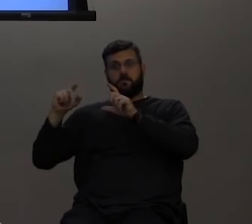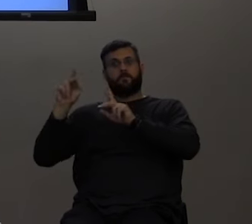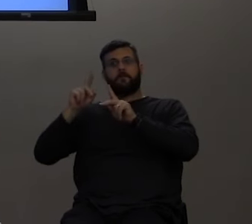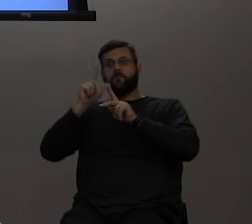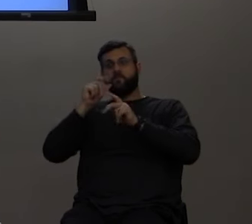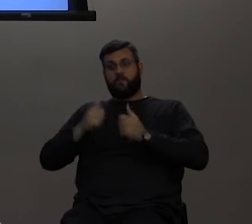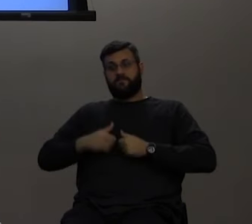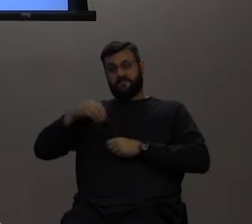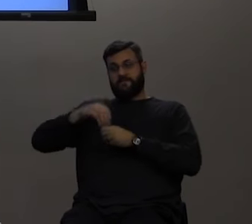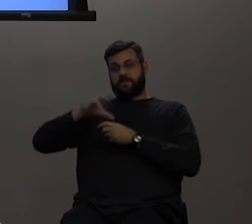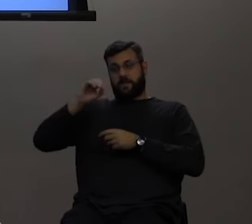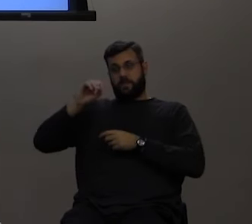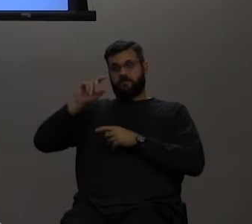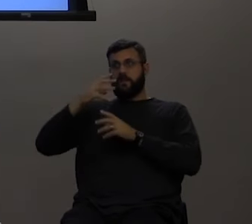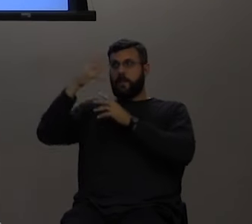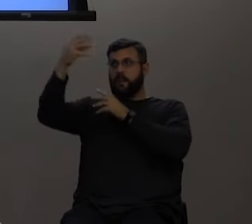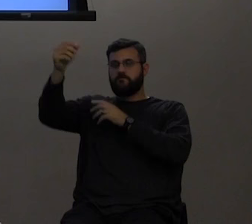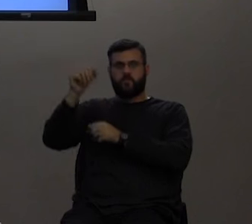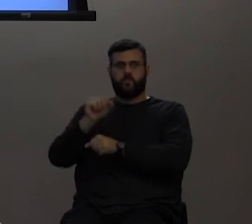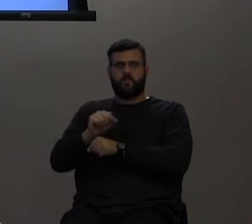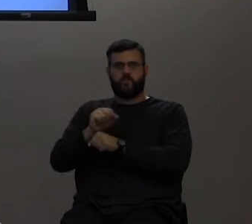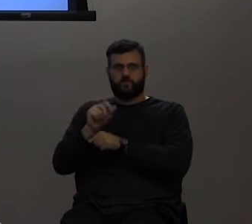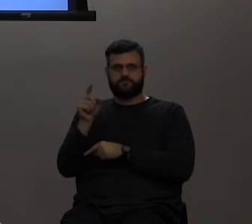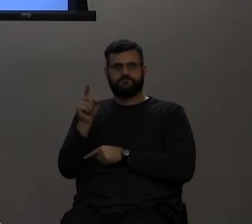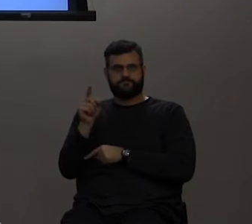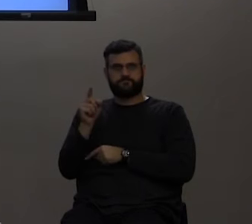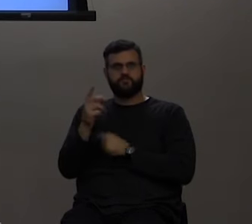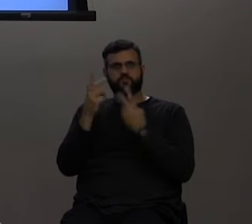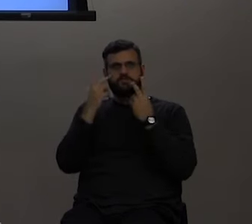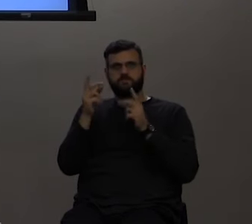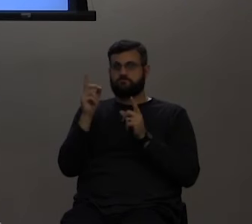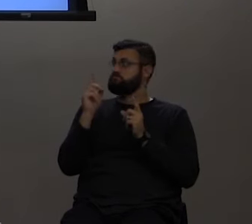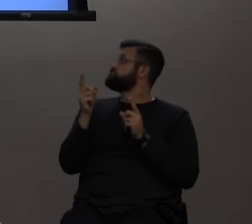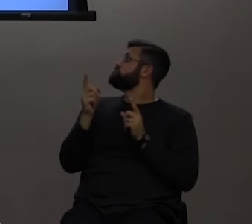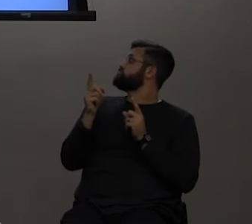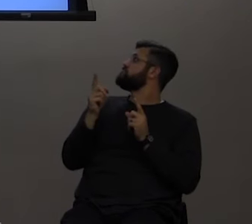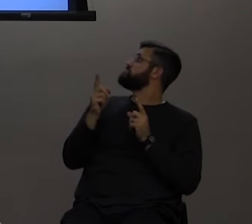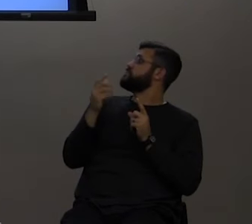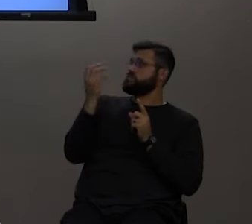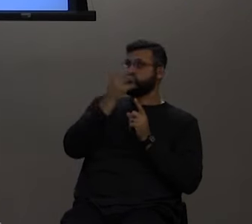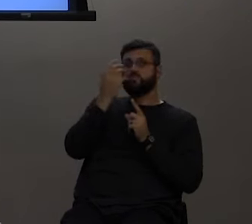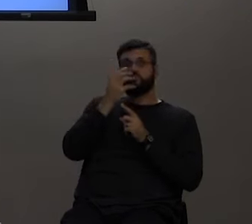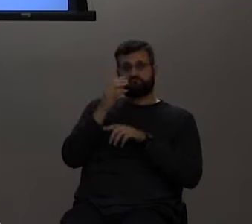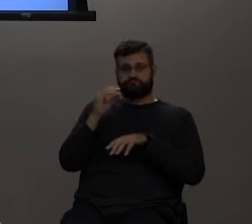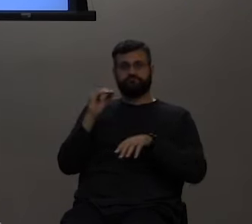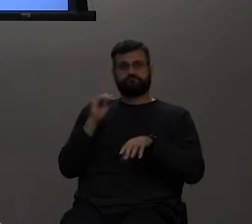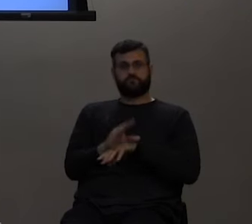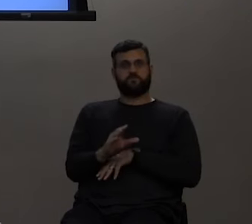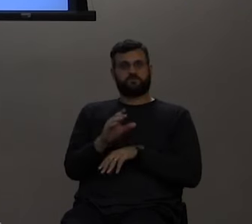people who live here in the county go and work. And you can see the heavy